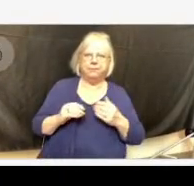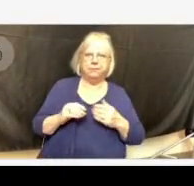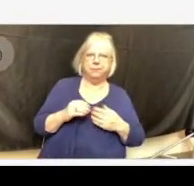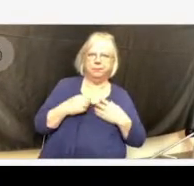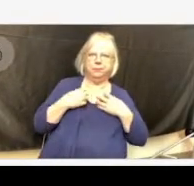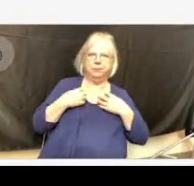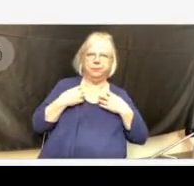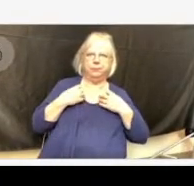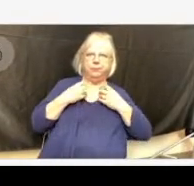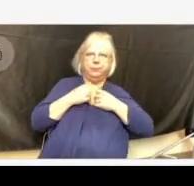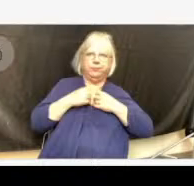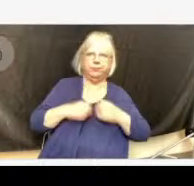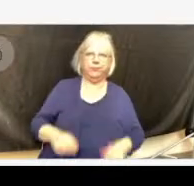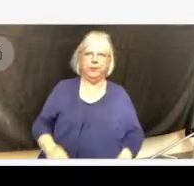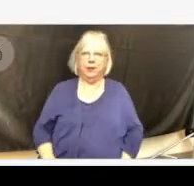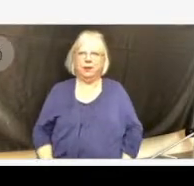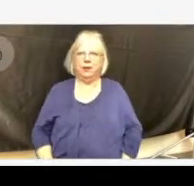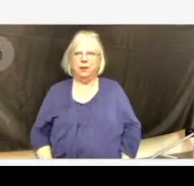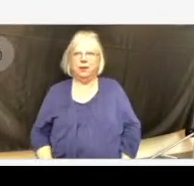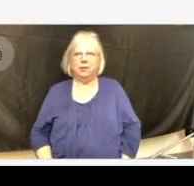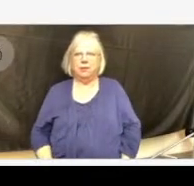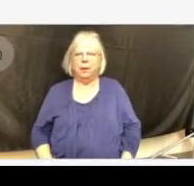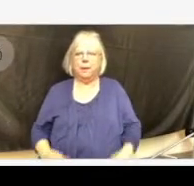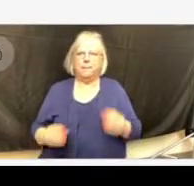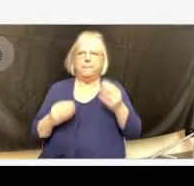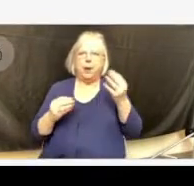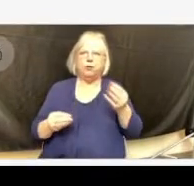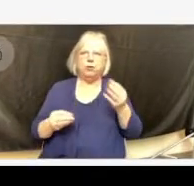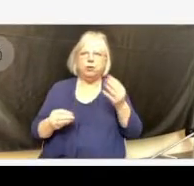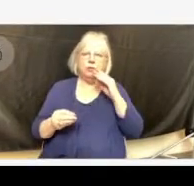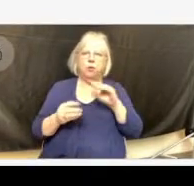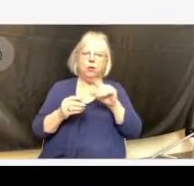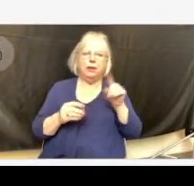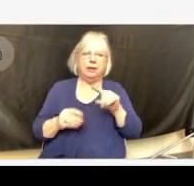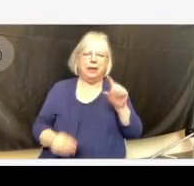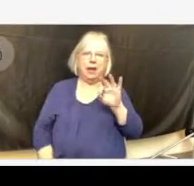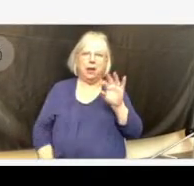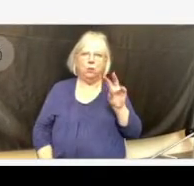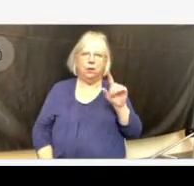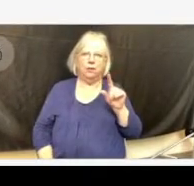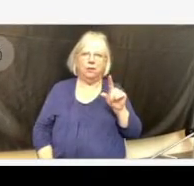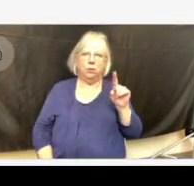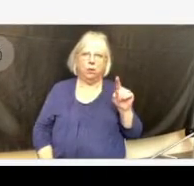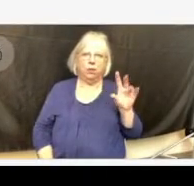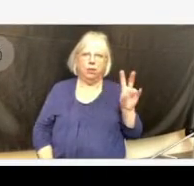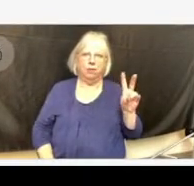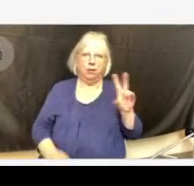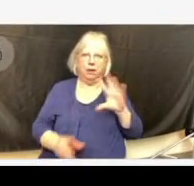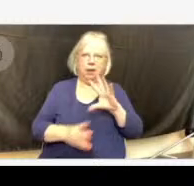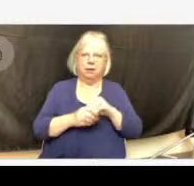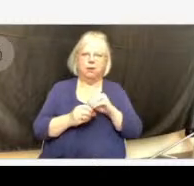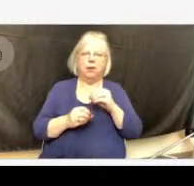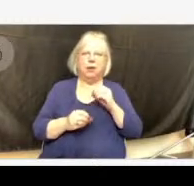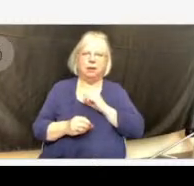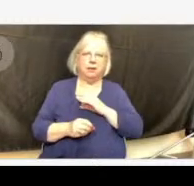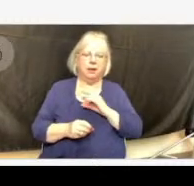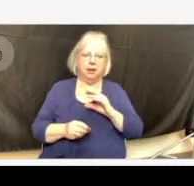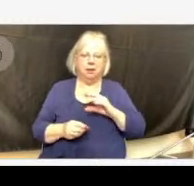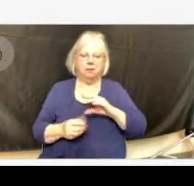now? I move for the approval of item Z 9713, including all staff comments and